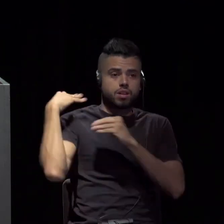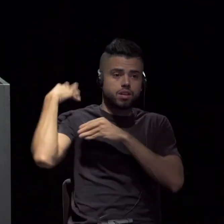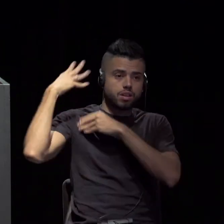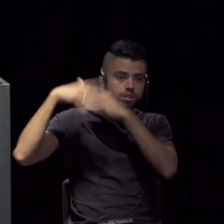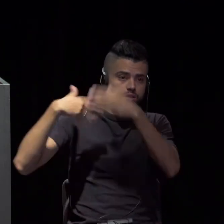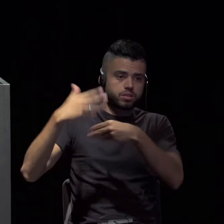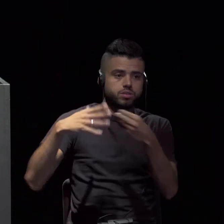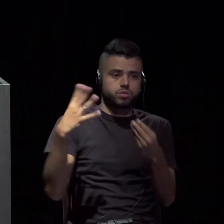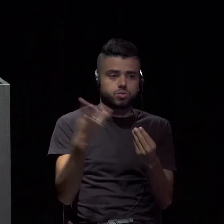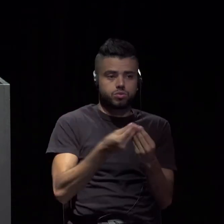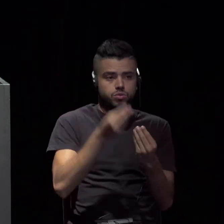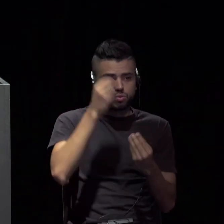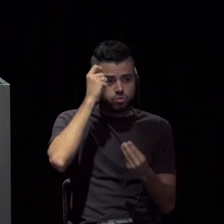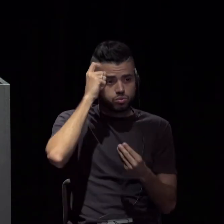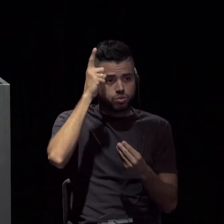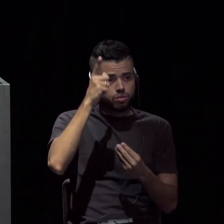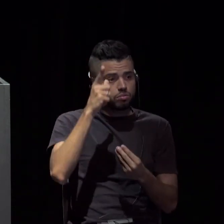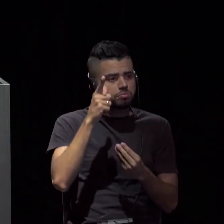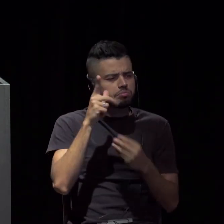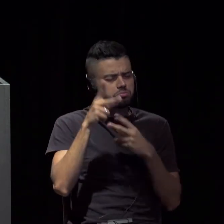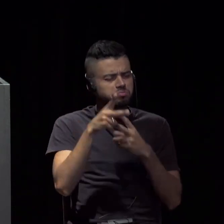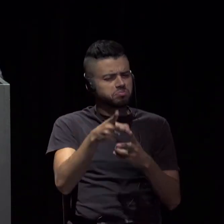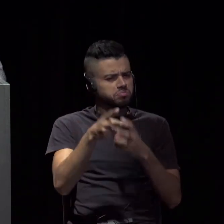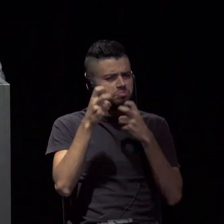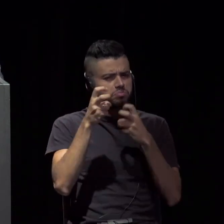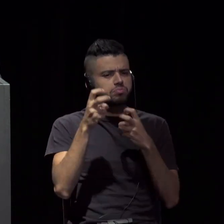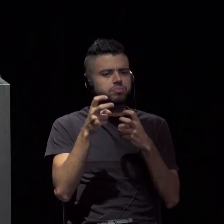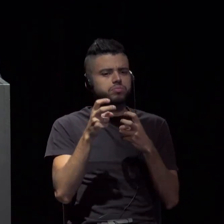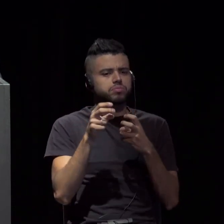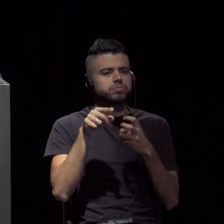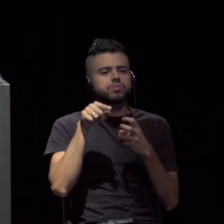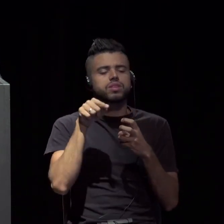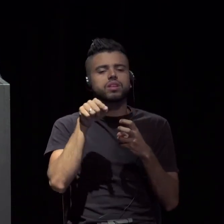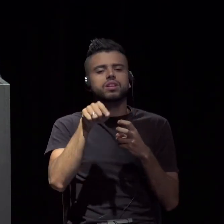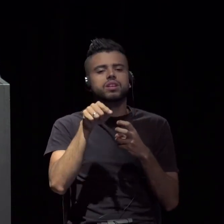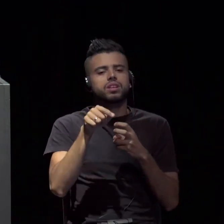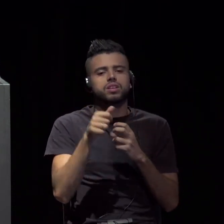still is largely gone, except, perhaps in the loose